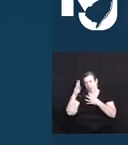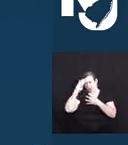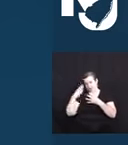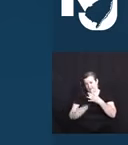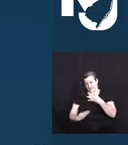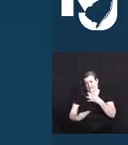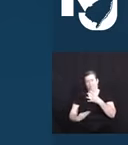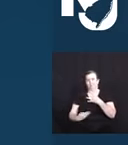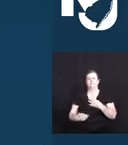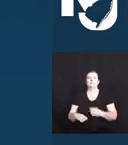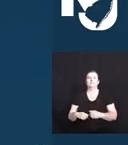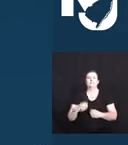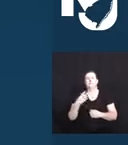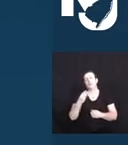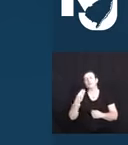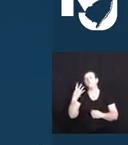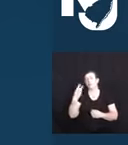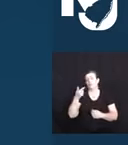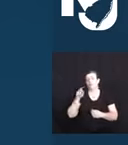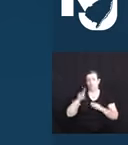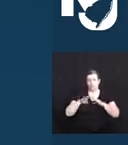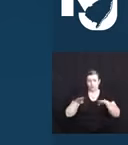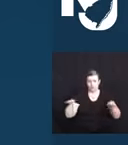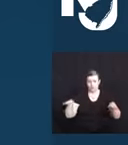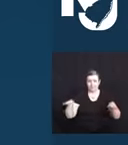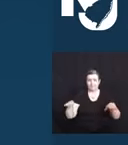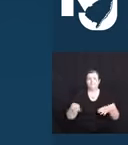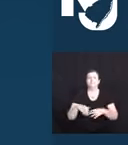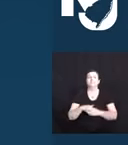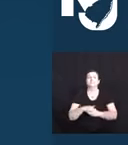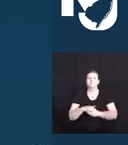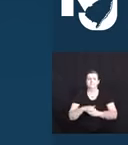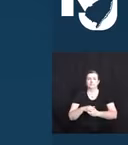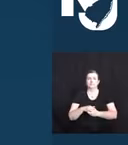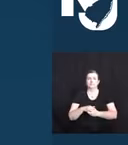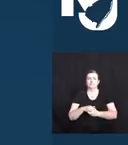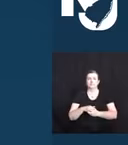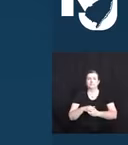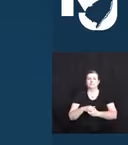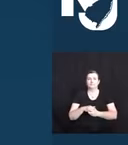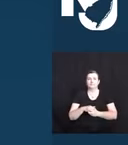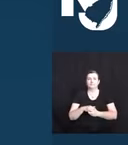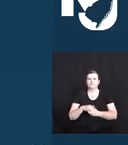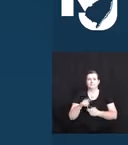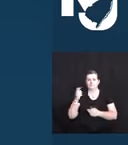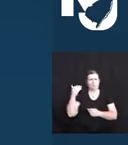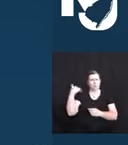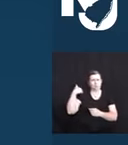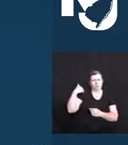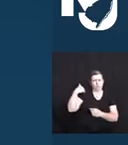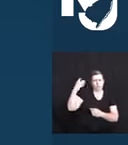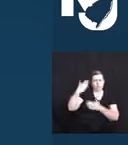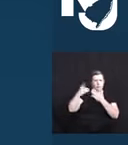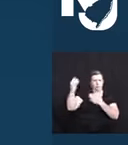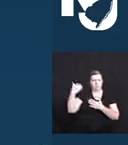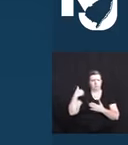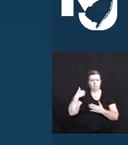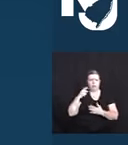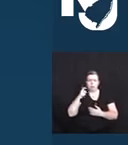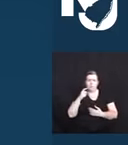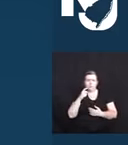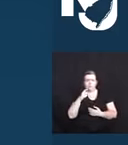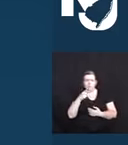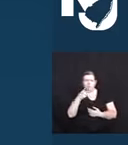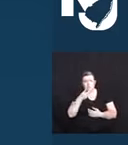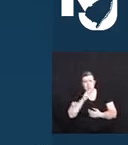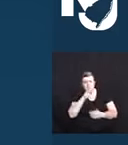grandchildren, Samantha, Quentin, Kyler, and I was asked to give a special shout-out to 10-year-old young William. He also leaves